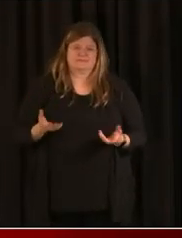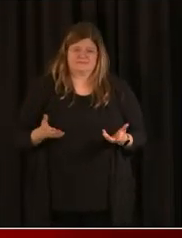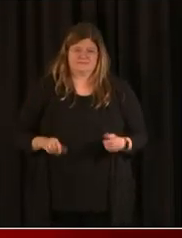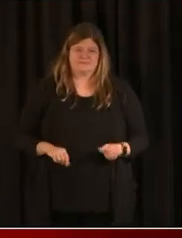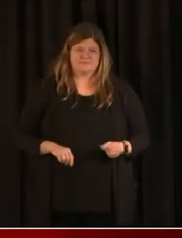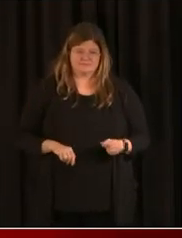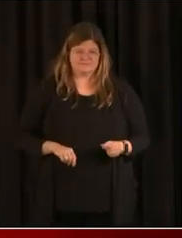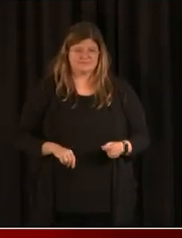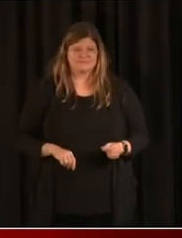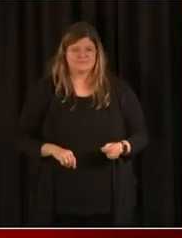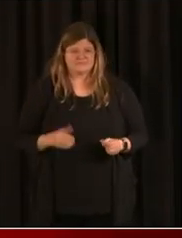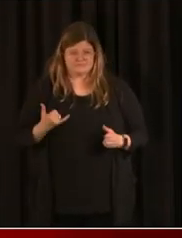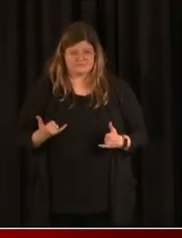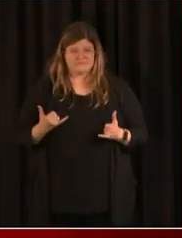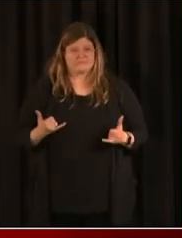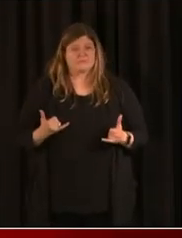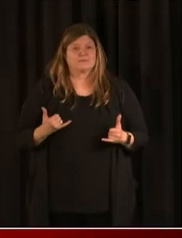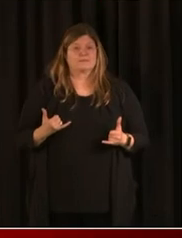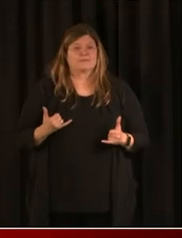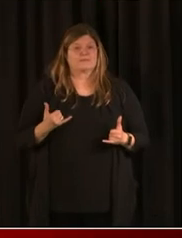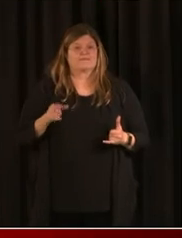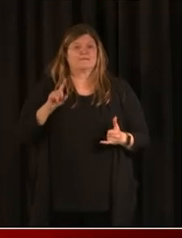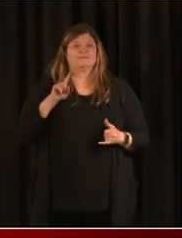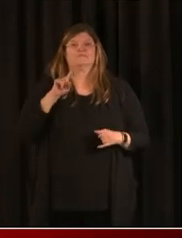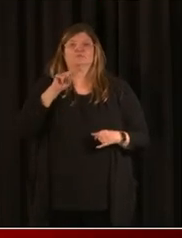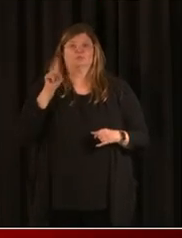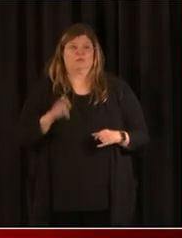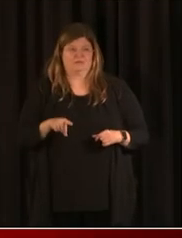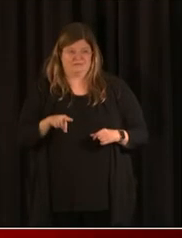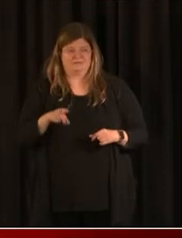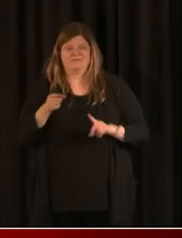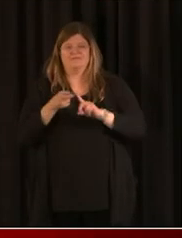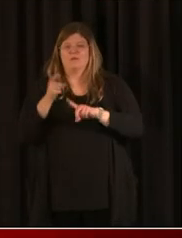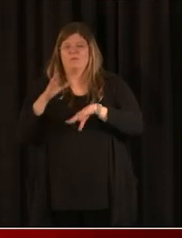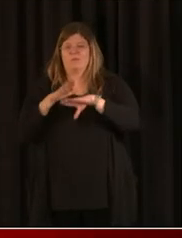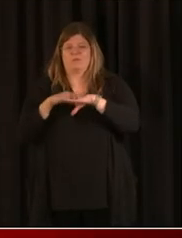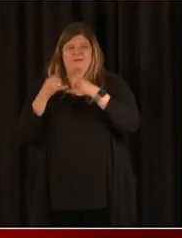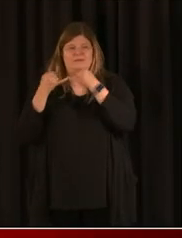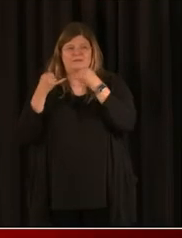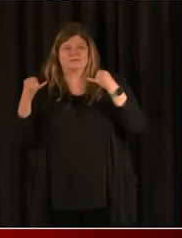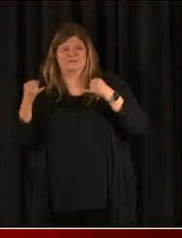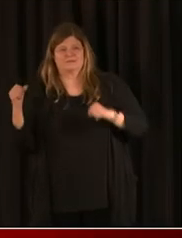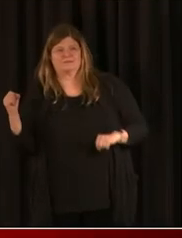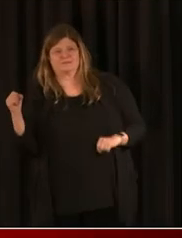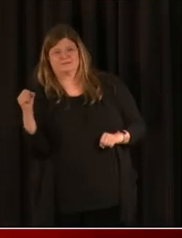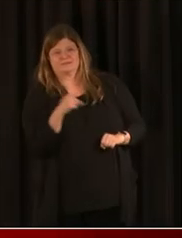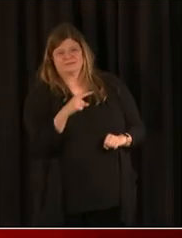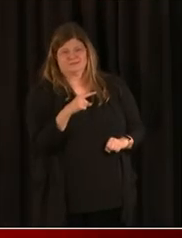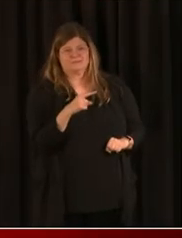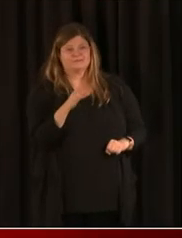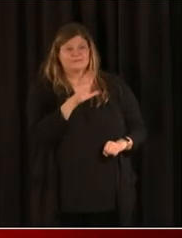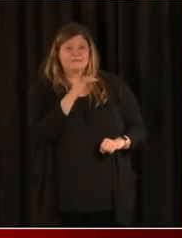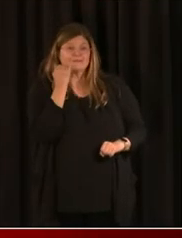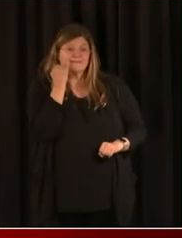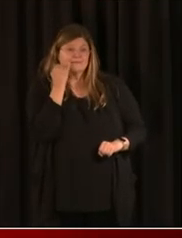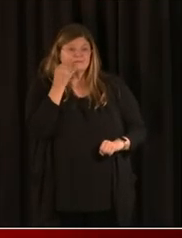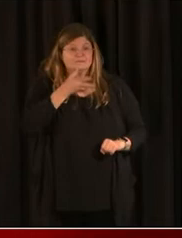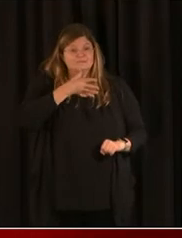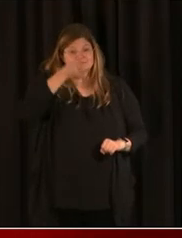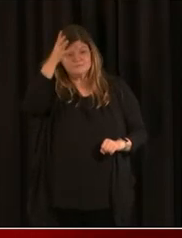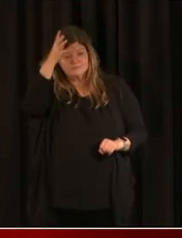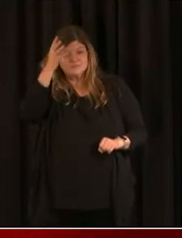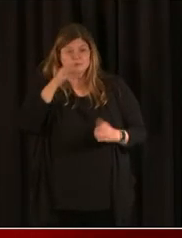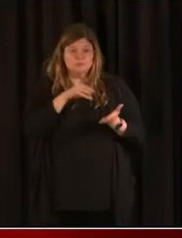Thank you, Chancellor. This next question is going to come from online. If a parent or a student or staff member see